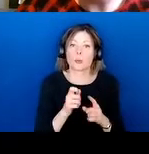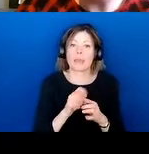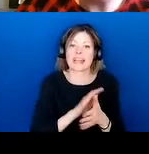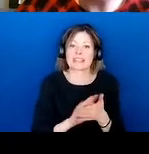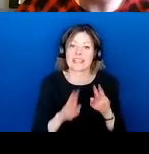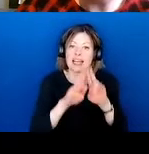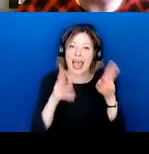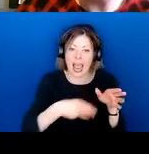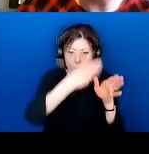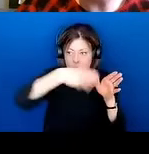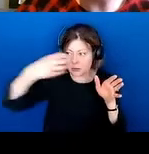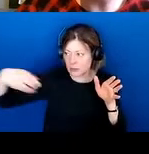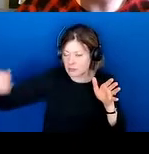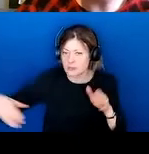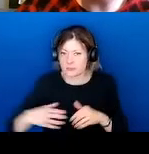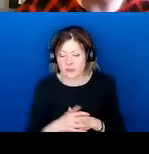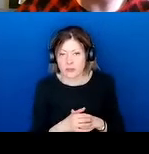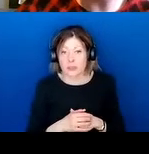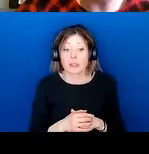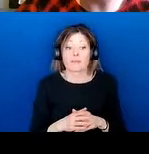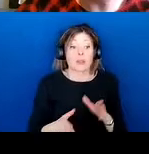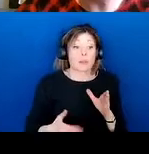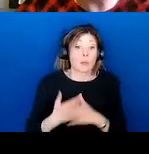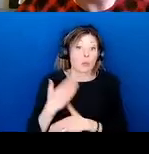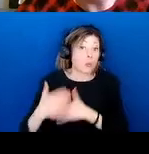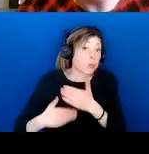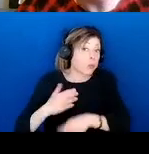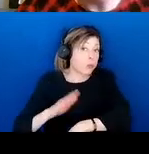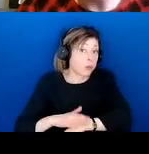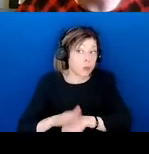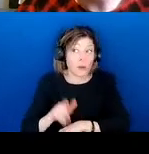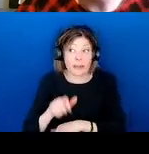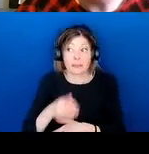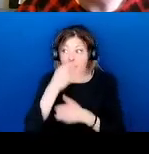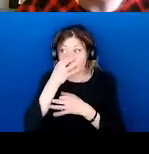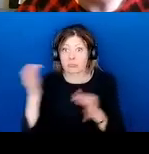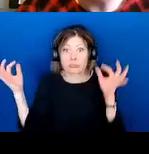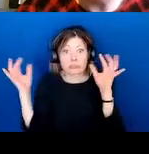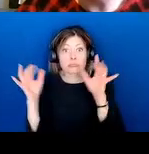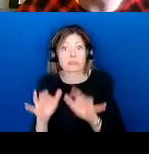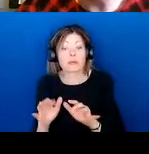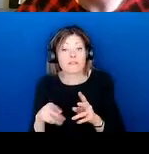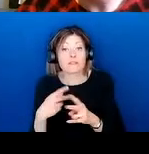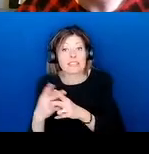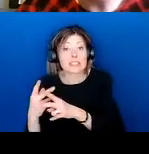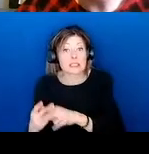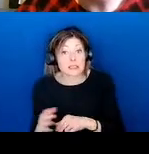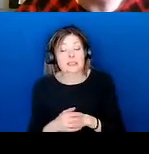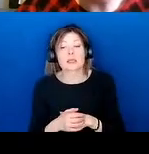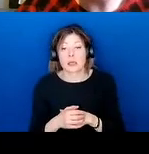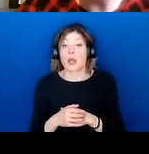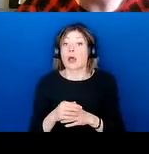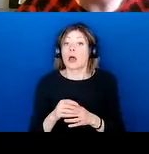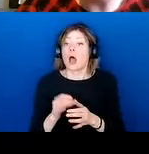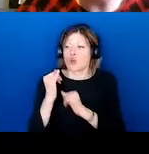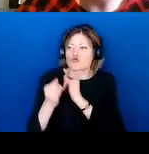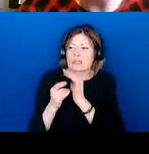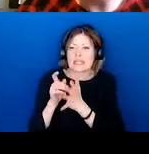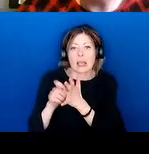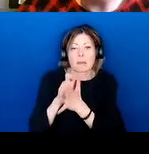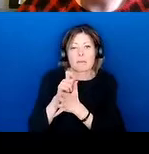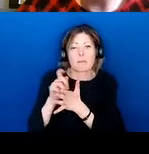Throughout this period, the park continued to inspire visitors. Critic and poet Matthew Arnold enjoyed skating on the